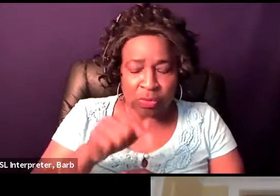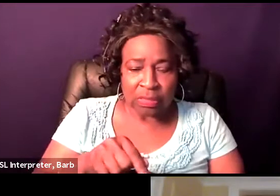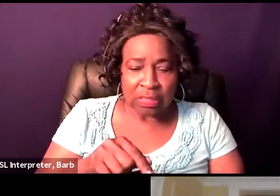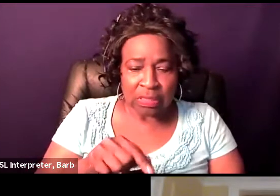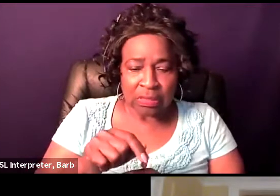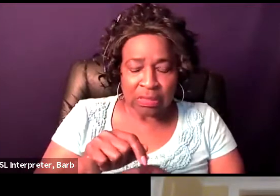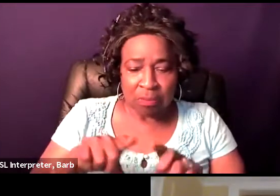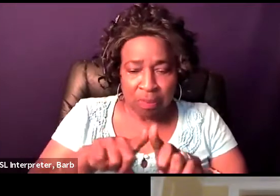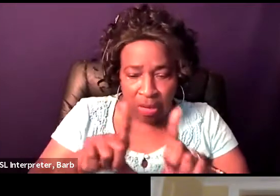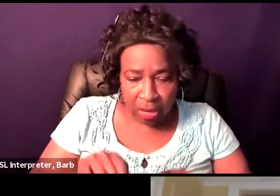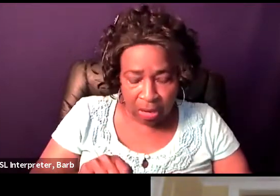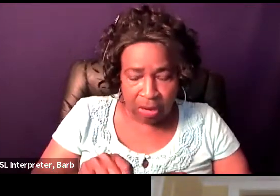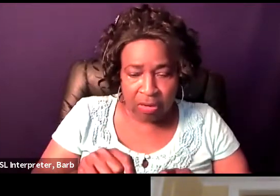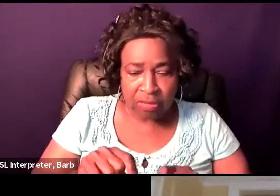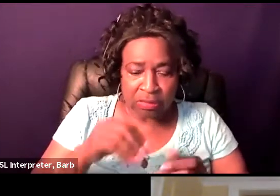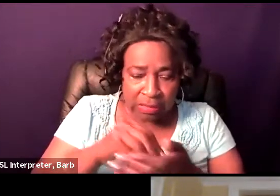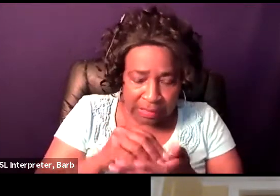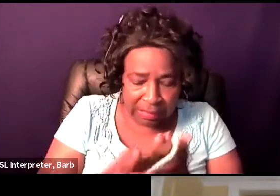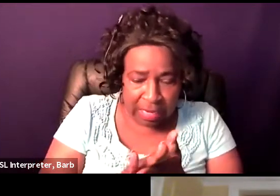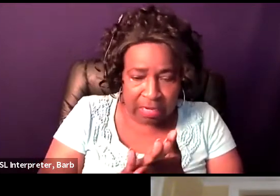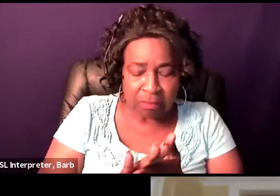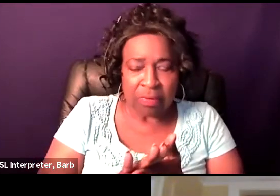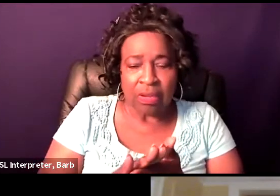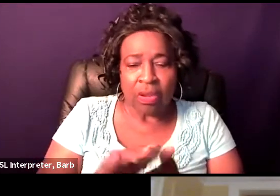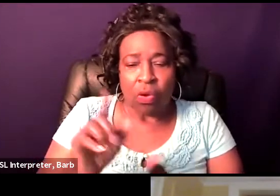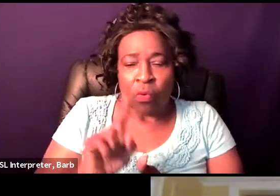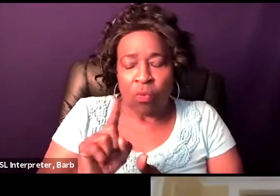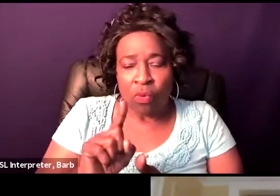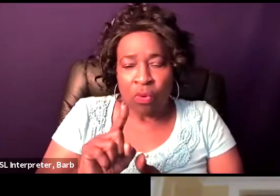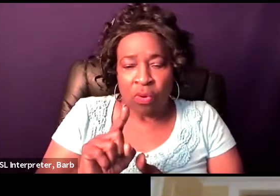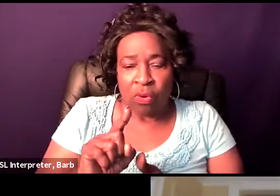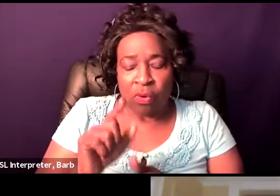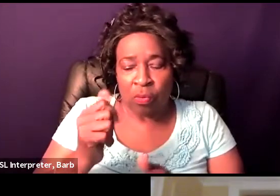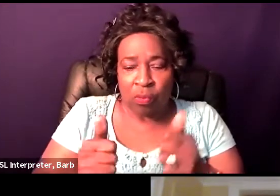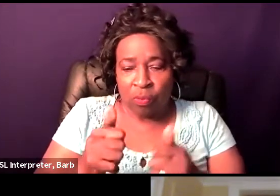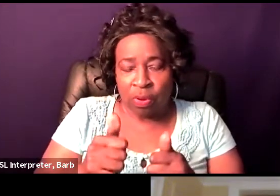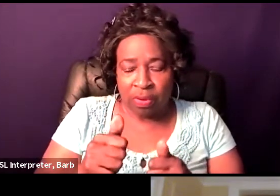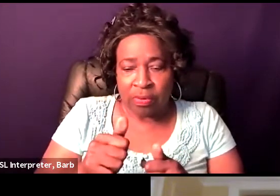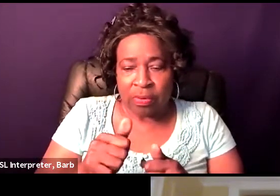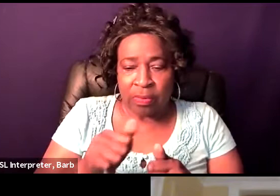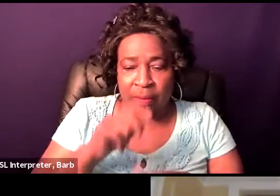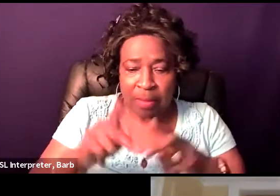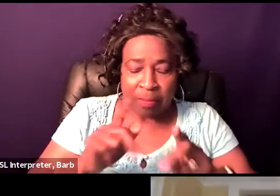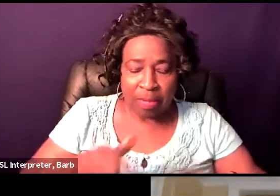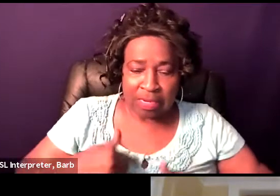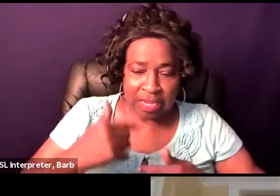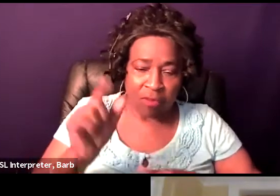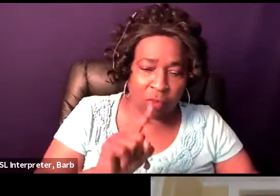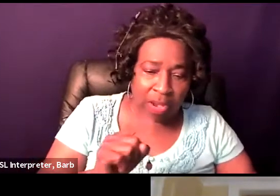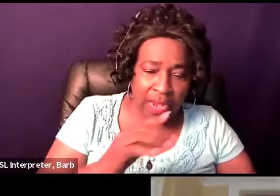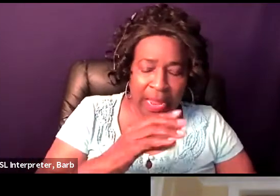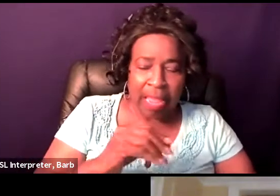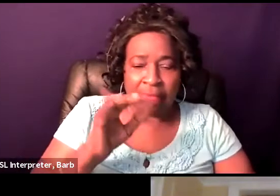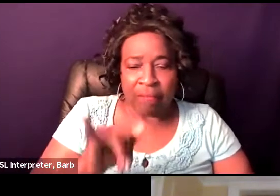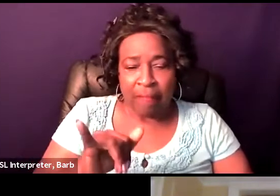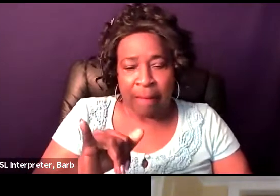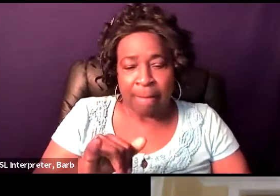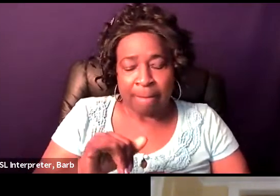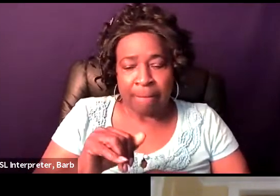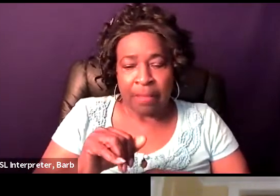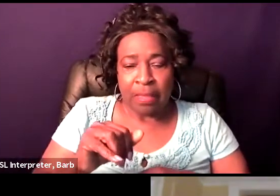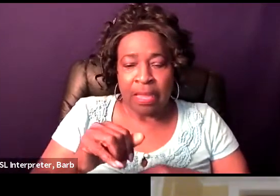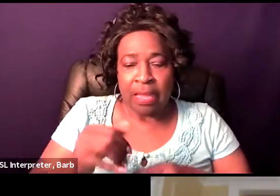order to surveil and document where different, you know, what populations existed. And that created the context where you could